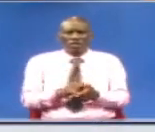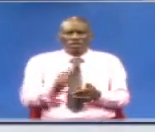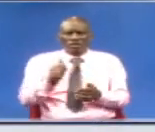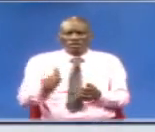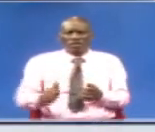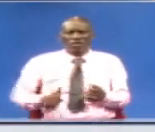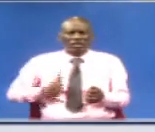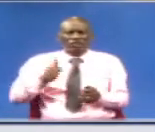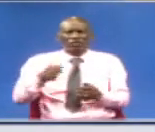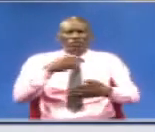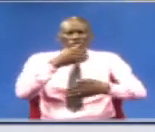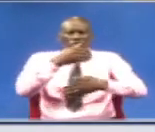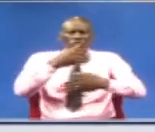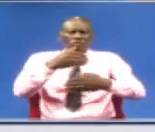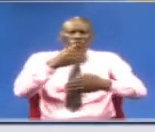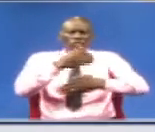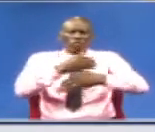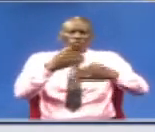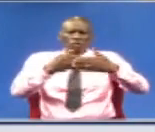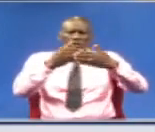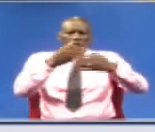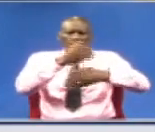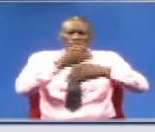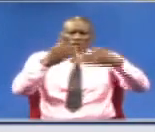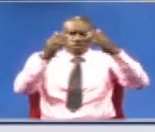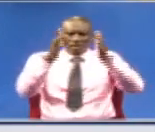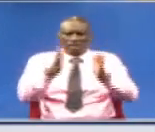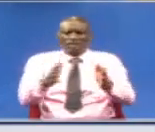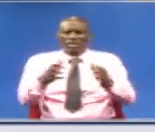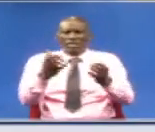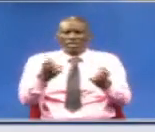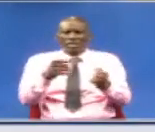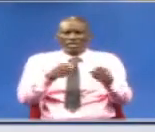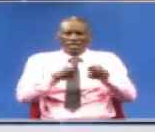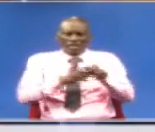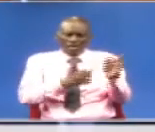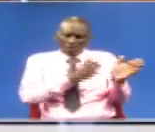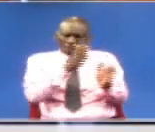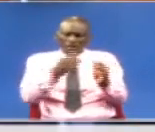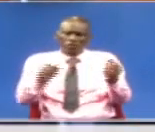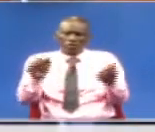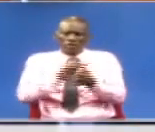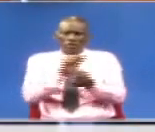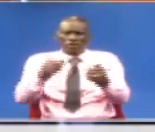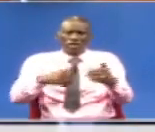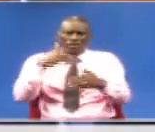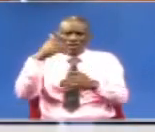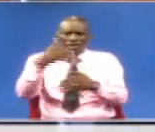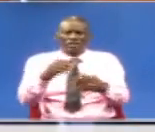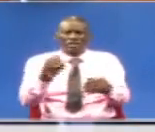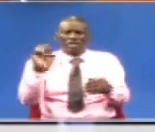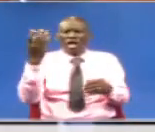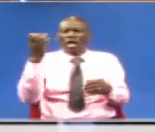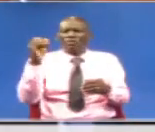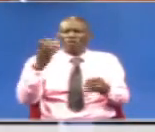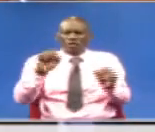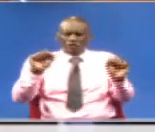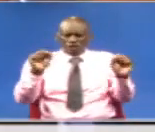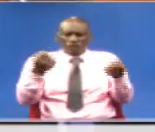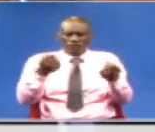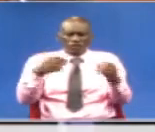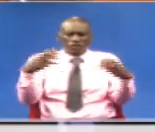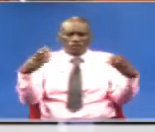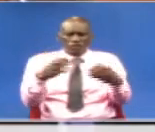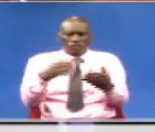construction needs deconstruction. In some cases, it seems like a ploy to destroy. And next, ambulances, rescue teams are